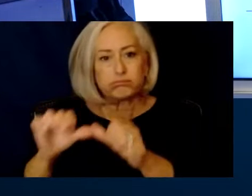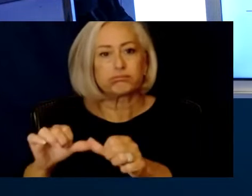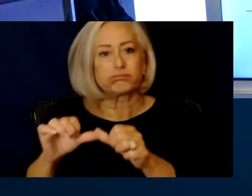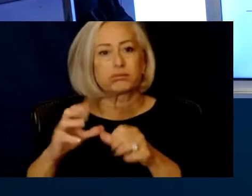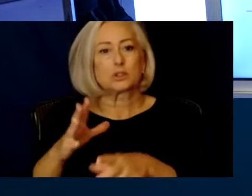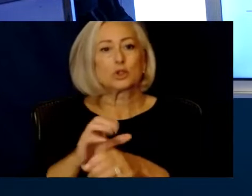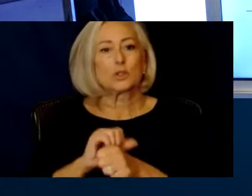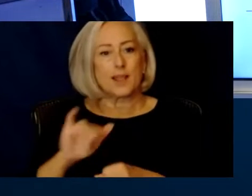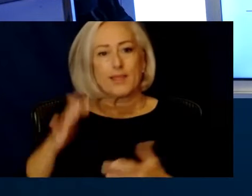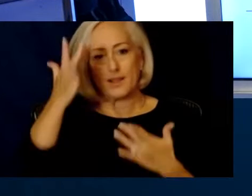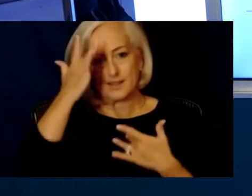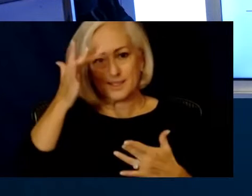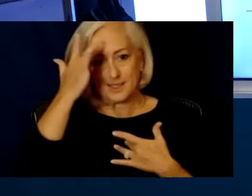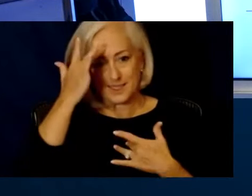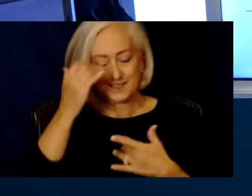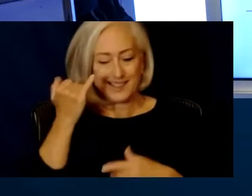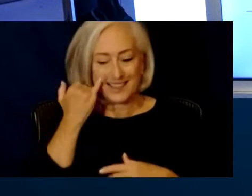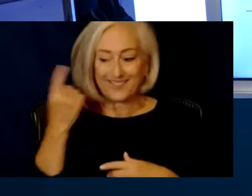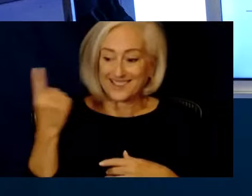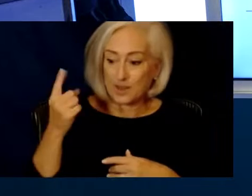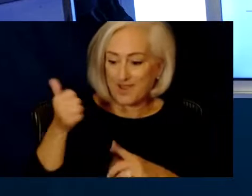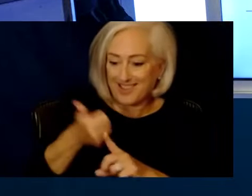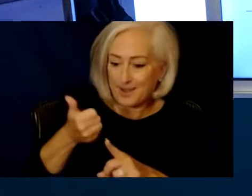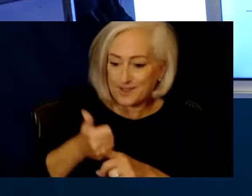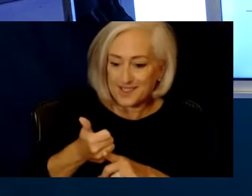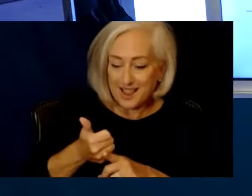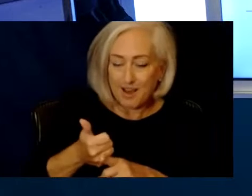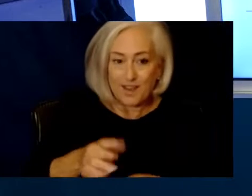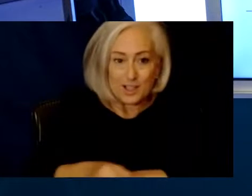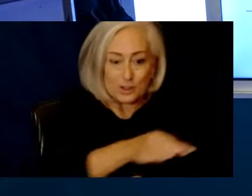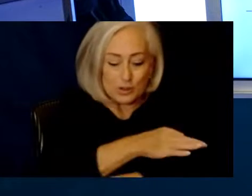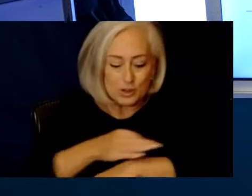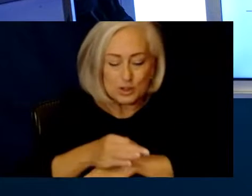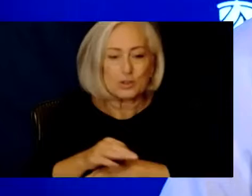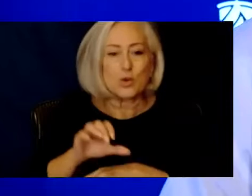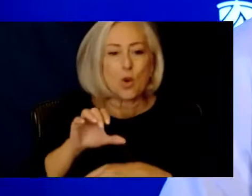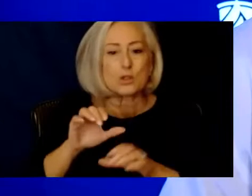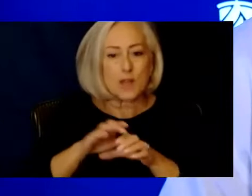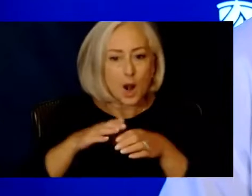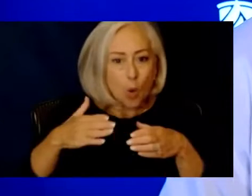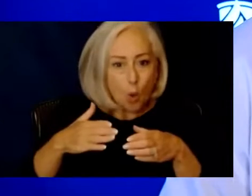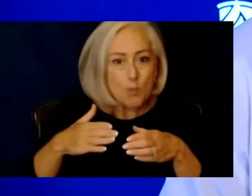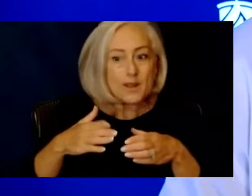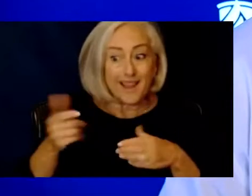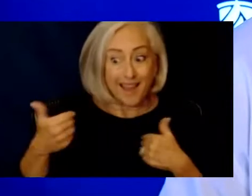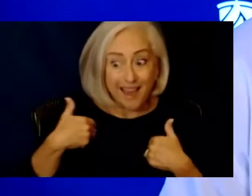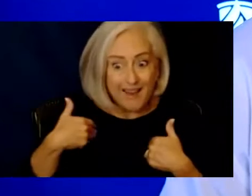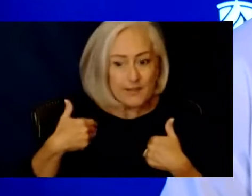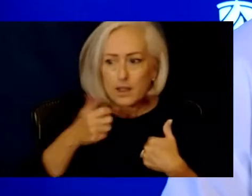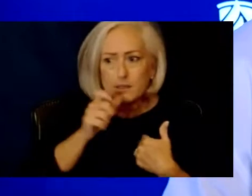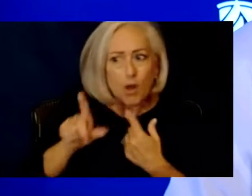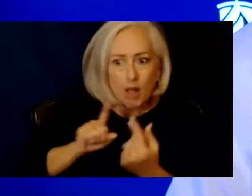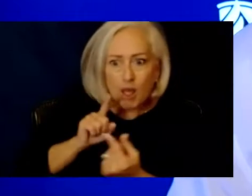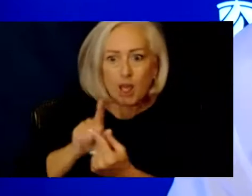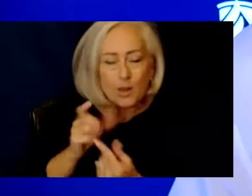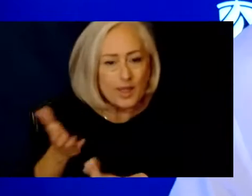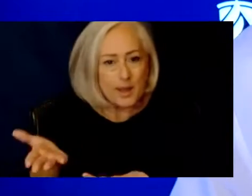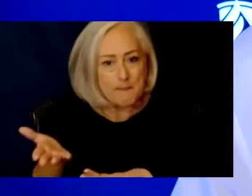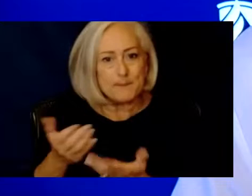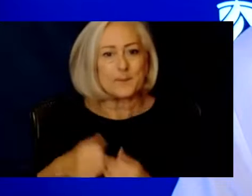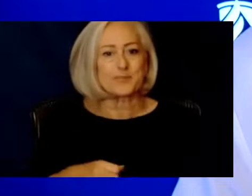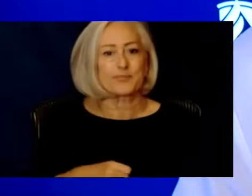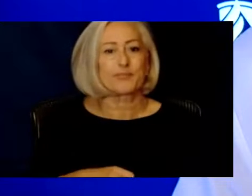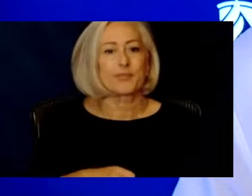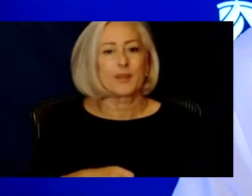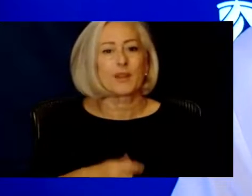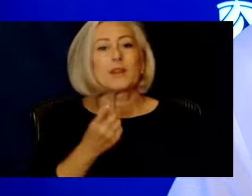tested, make sure that you don't have monkeypox and don't spread it. And we know that, Steve, just like you said, the vast majority of all these patients that have it currently